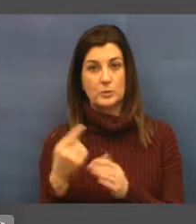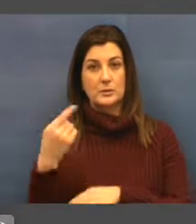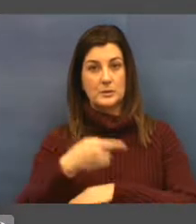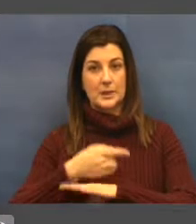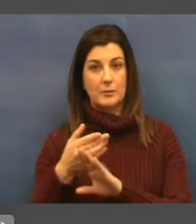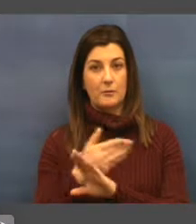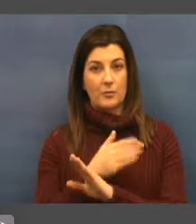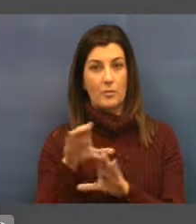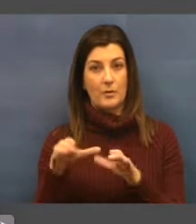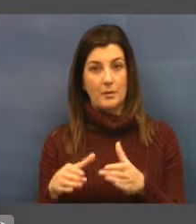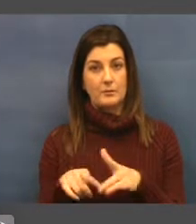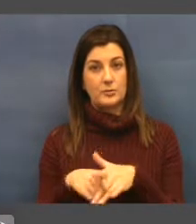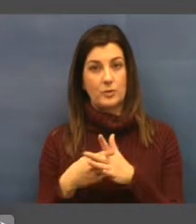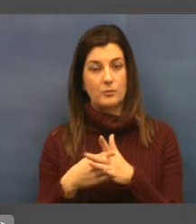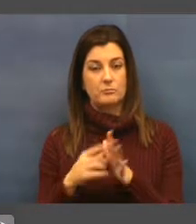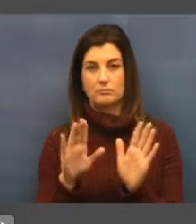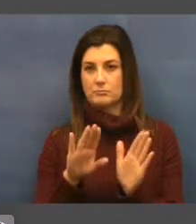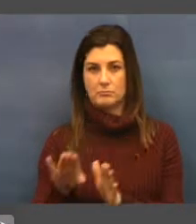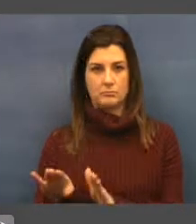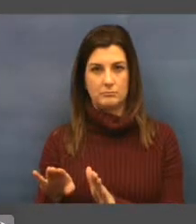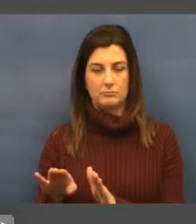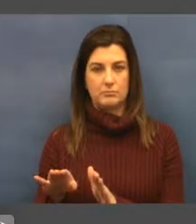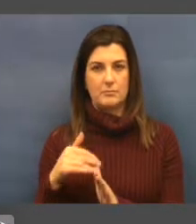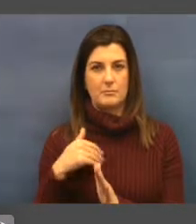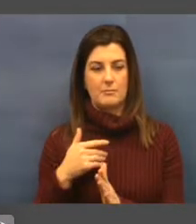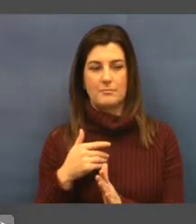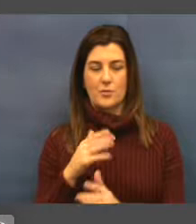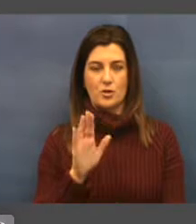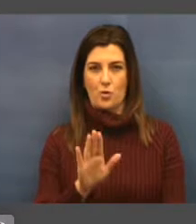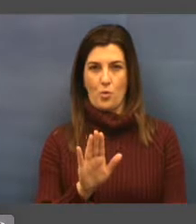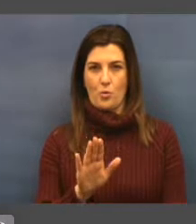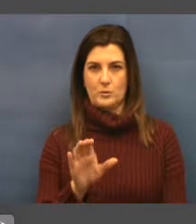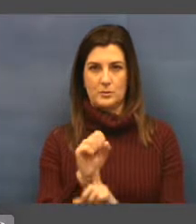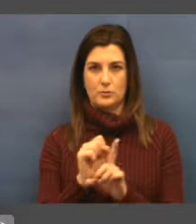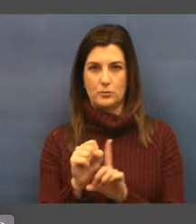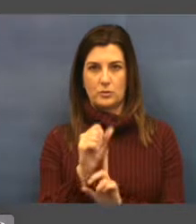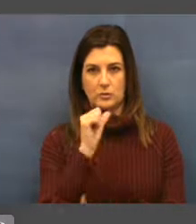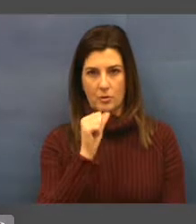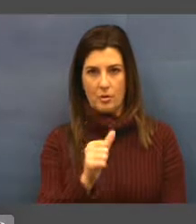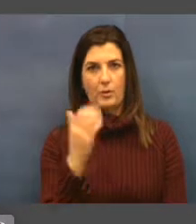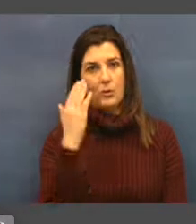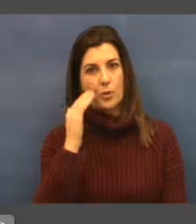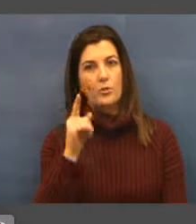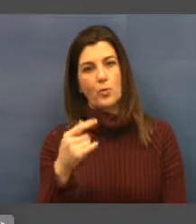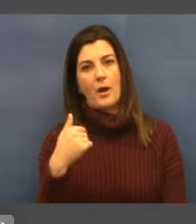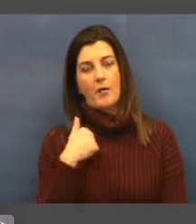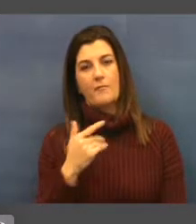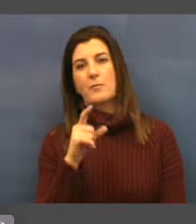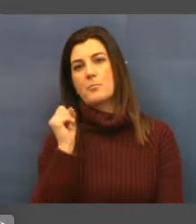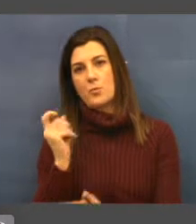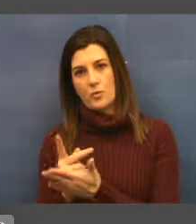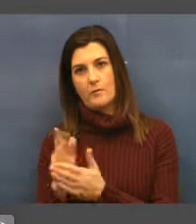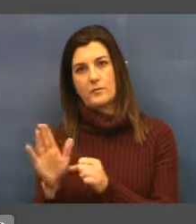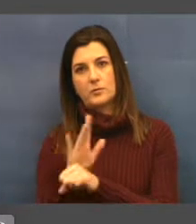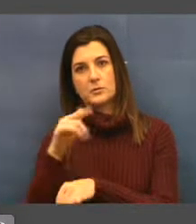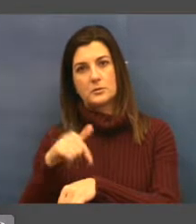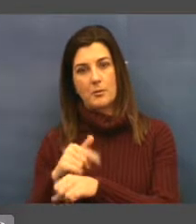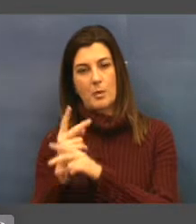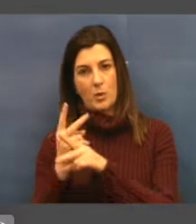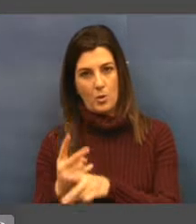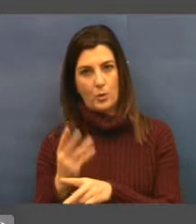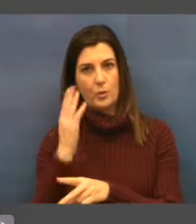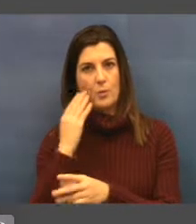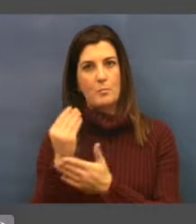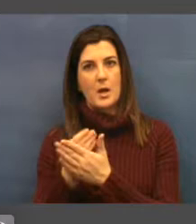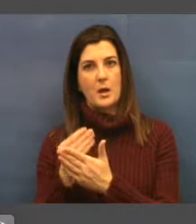before classes start do not apply to you. We know that you have an approved full-time loan, and we know that that money is